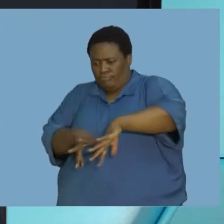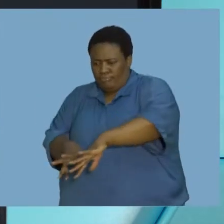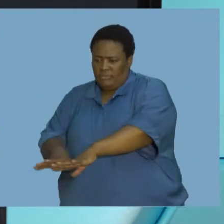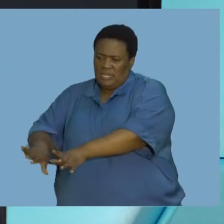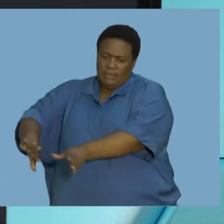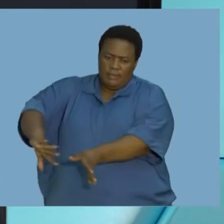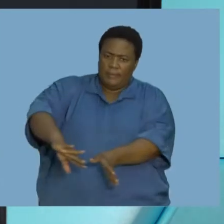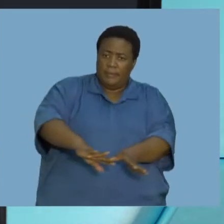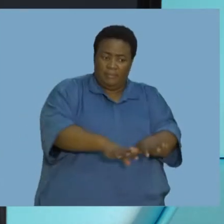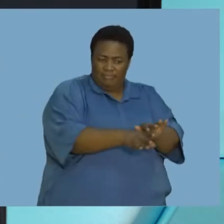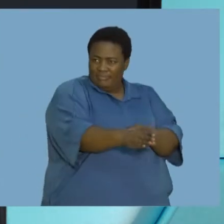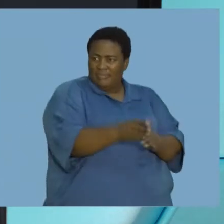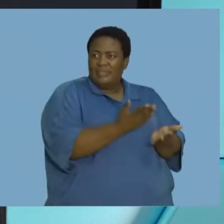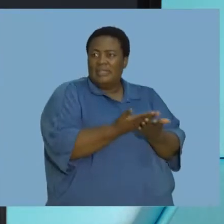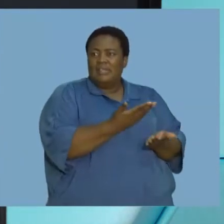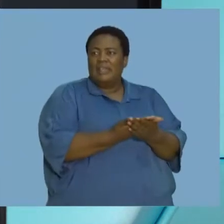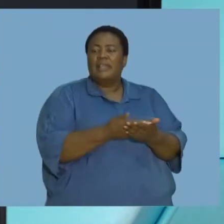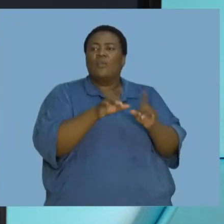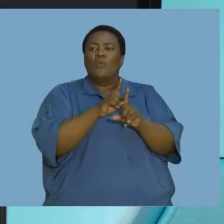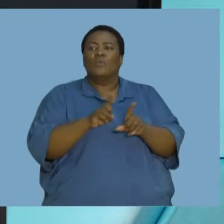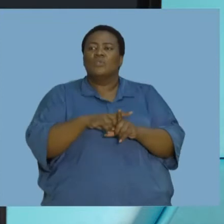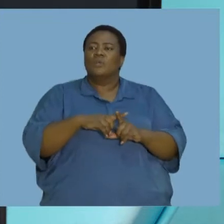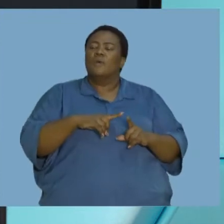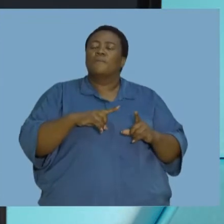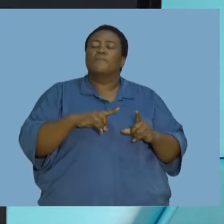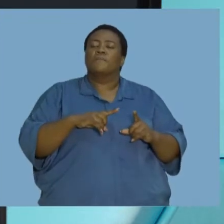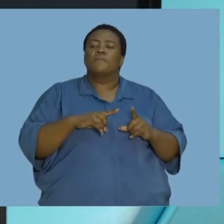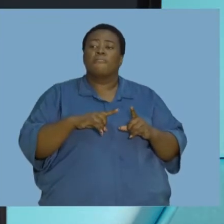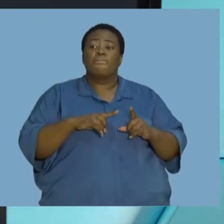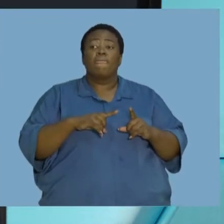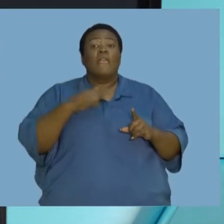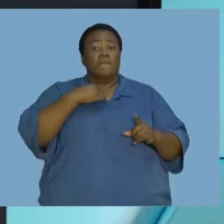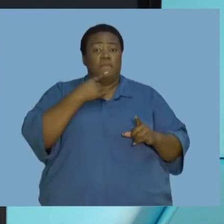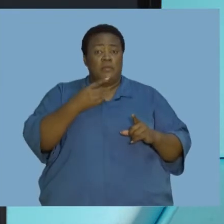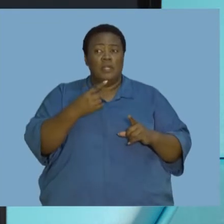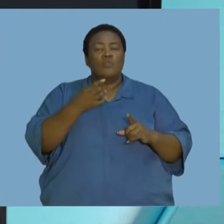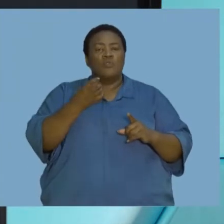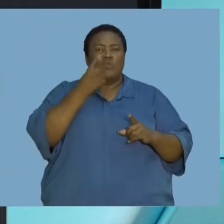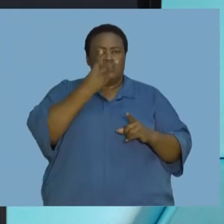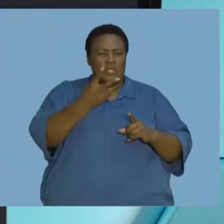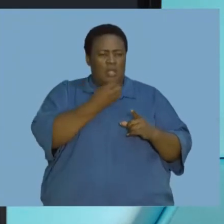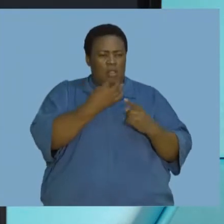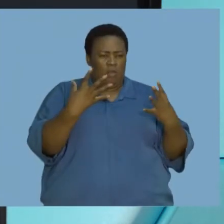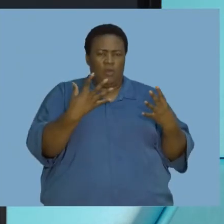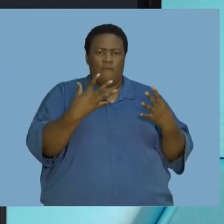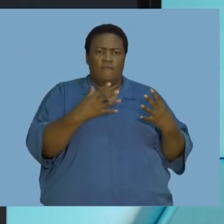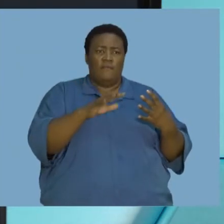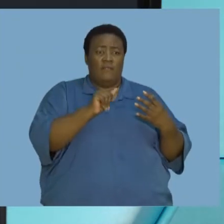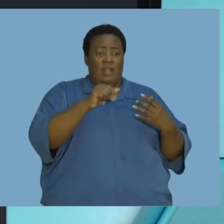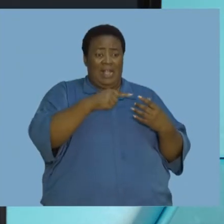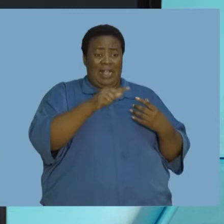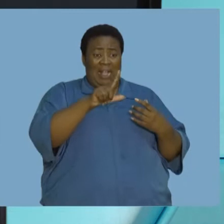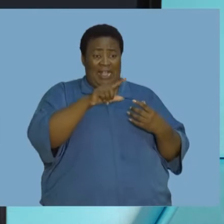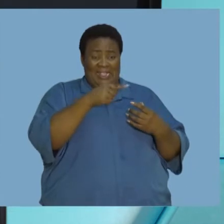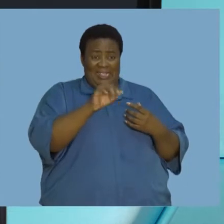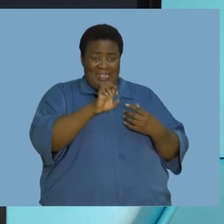that aid algal growth include sunlight and slow moving water. So as I said, obviously we see lots of algae that require